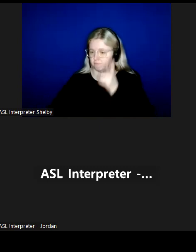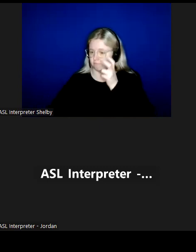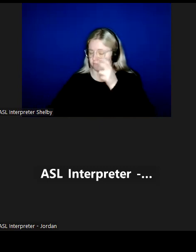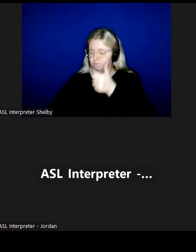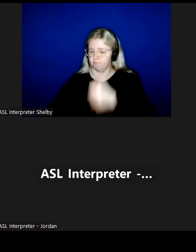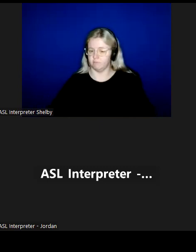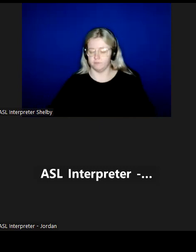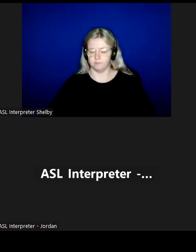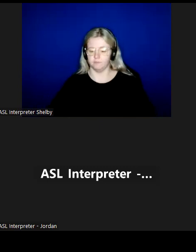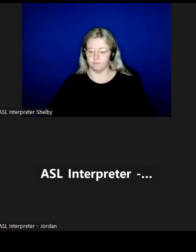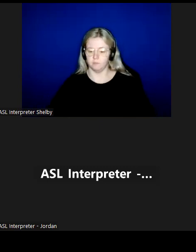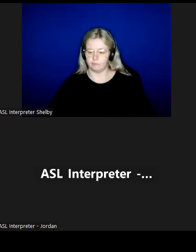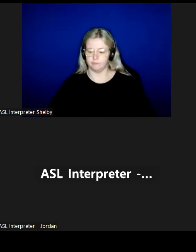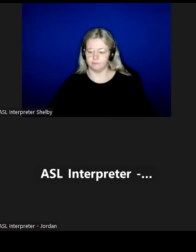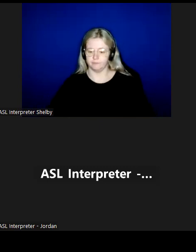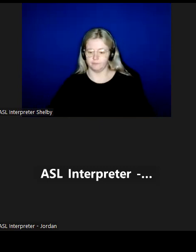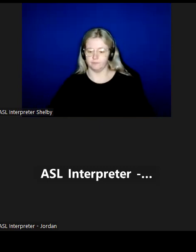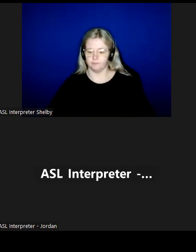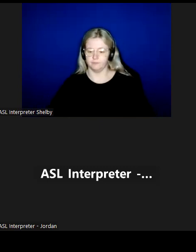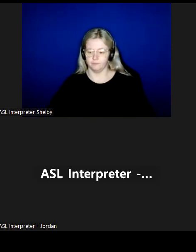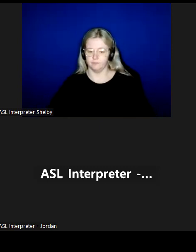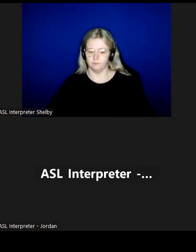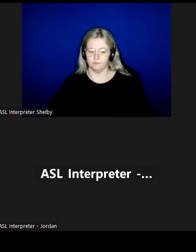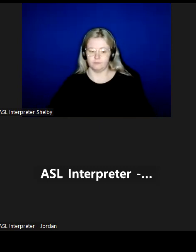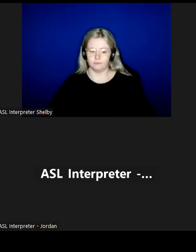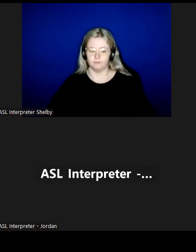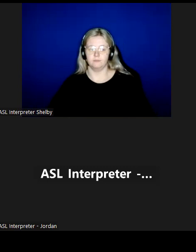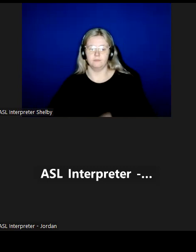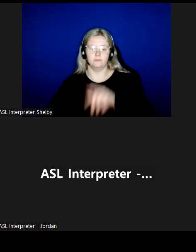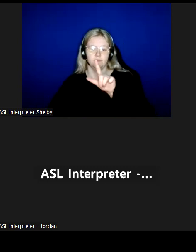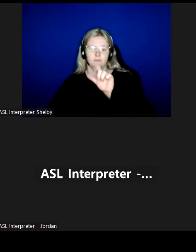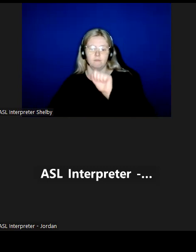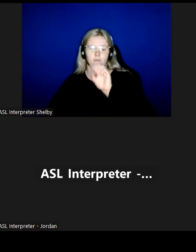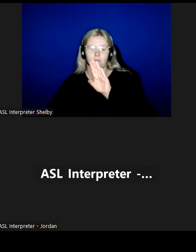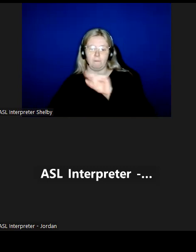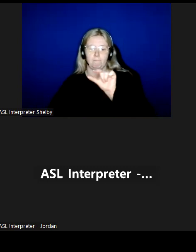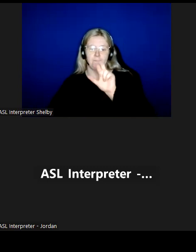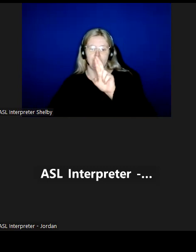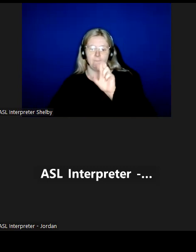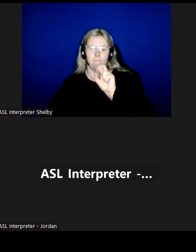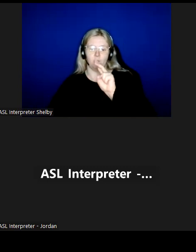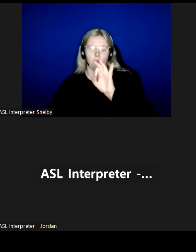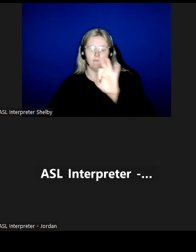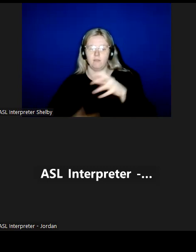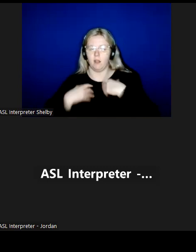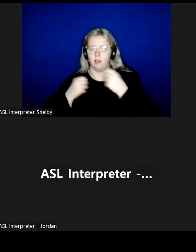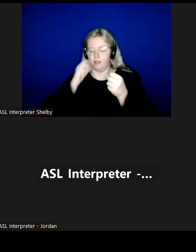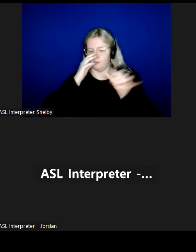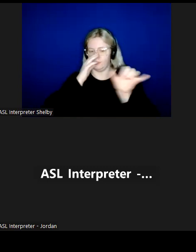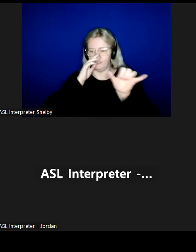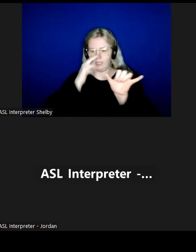clear. In Labrador Grenfell Health is much the same as in Central and Western. We don't have a dedicated